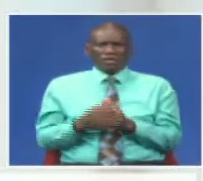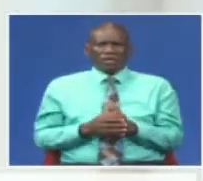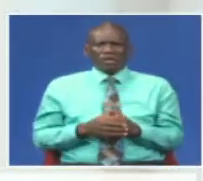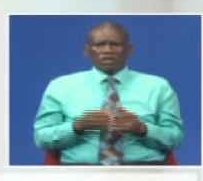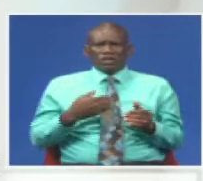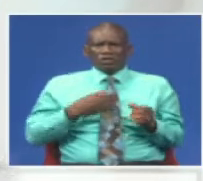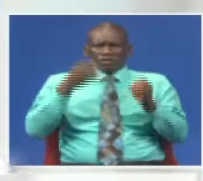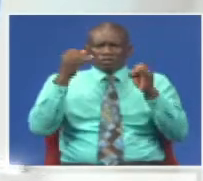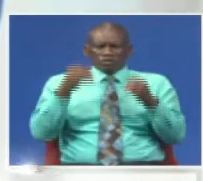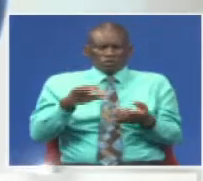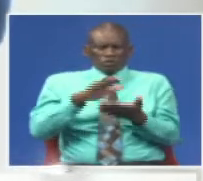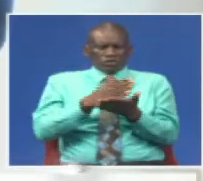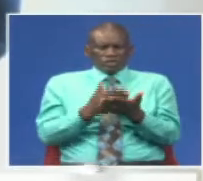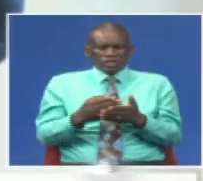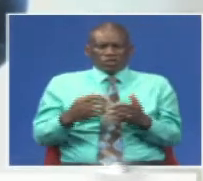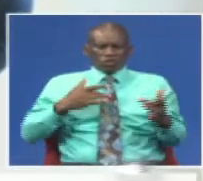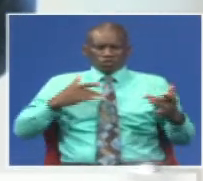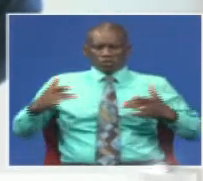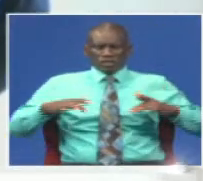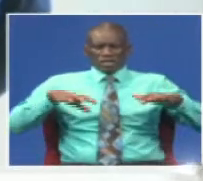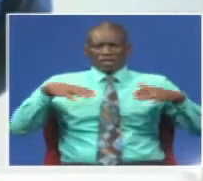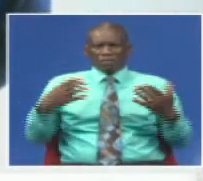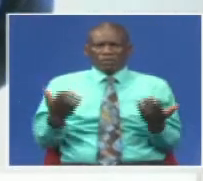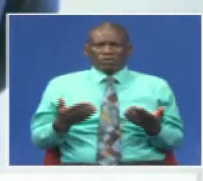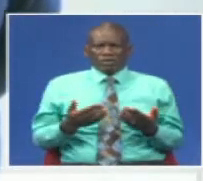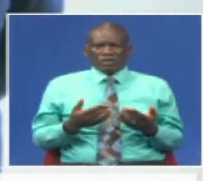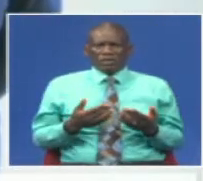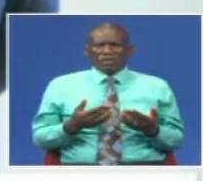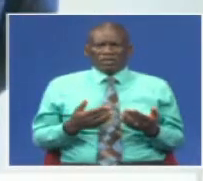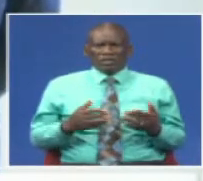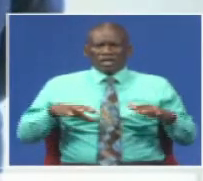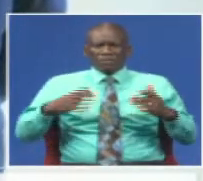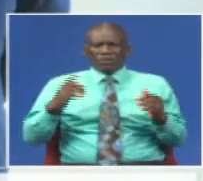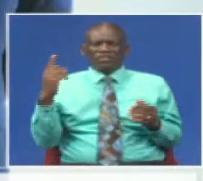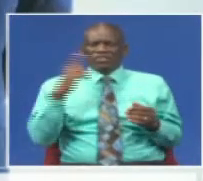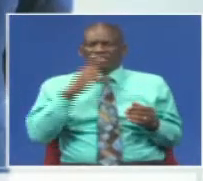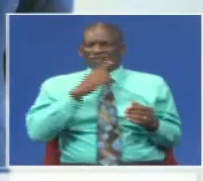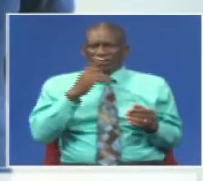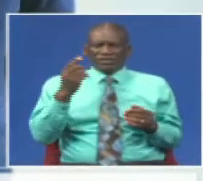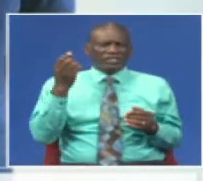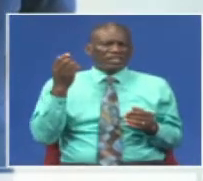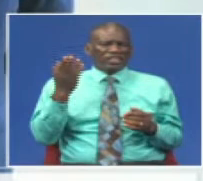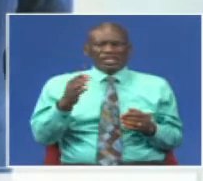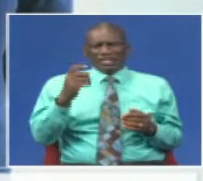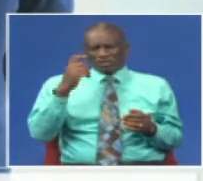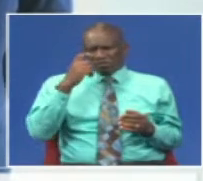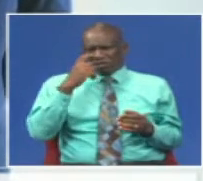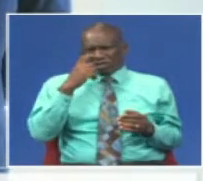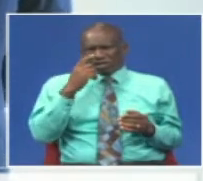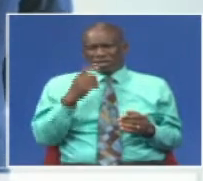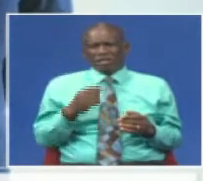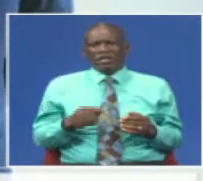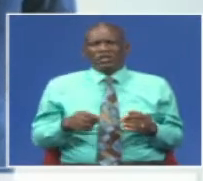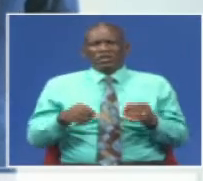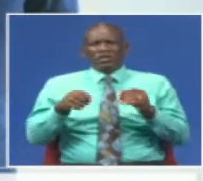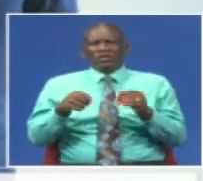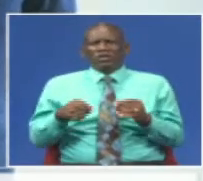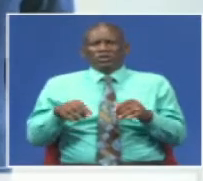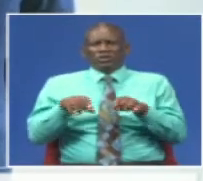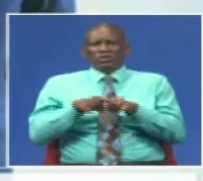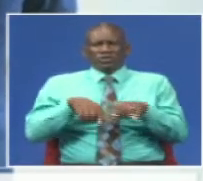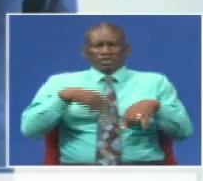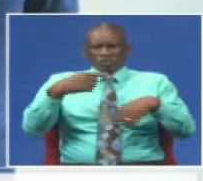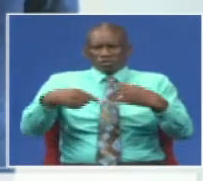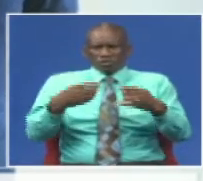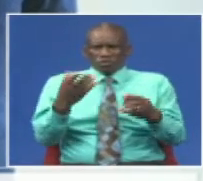deep concern about the fighting, the violence that's going on in Sudan, the threat that that poses to civilians, that it poses